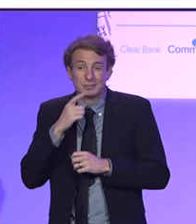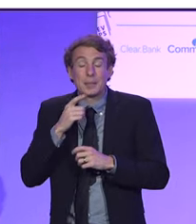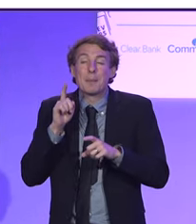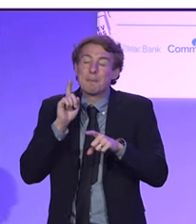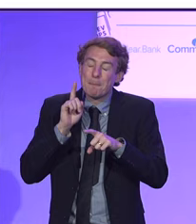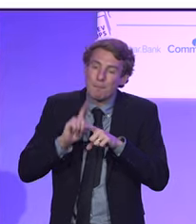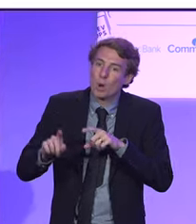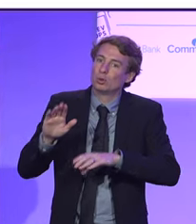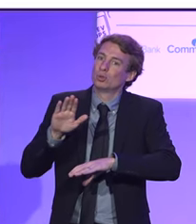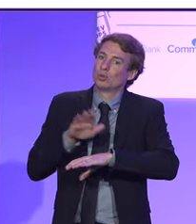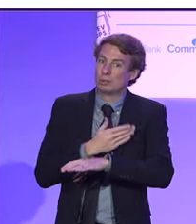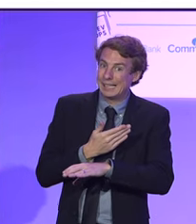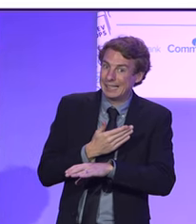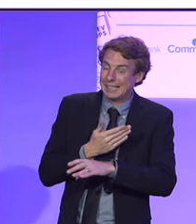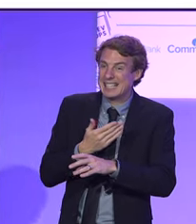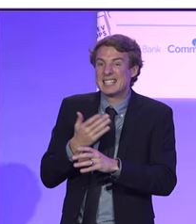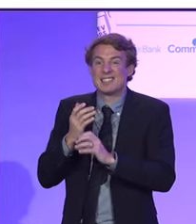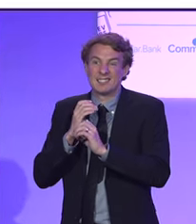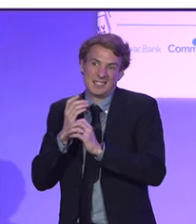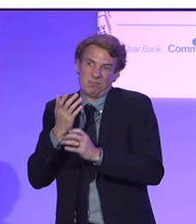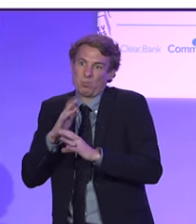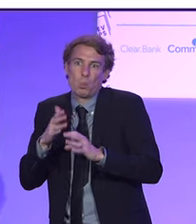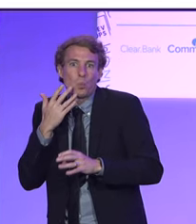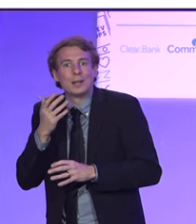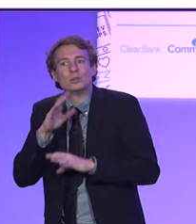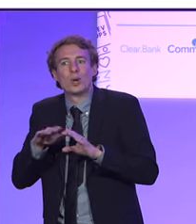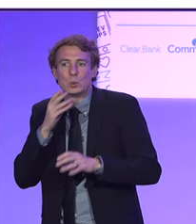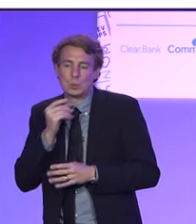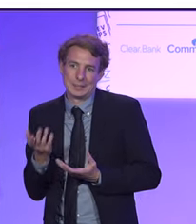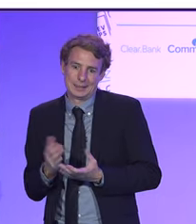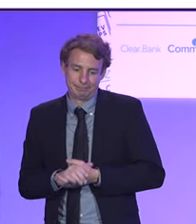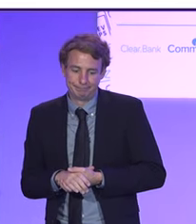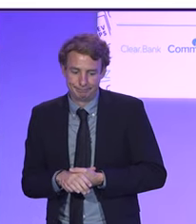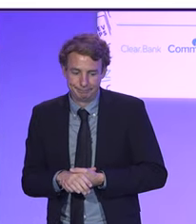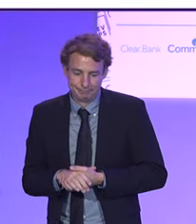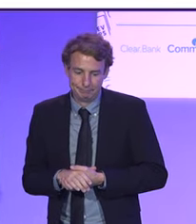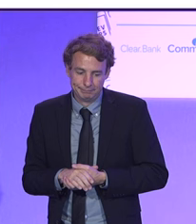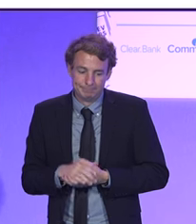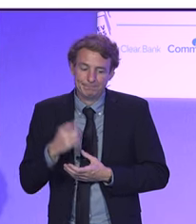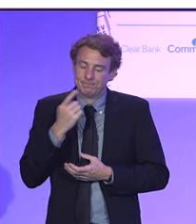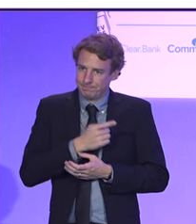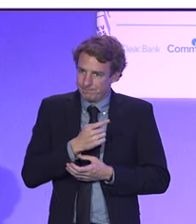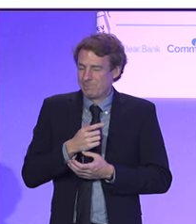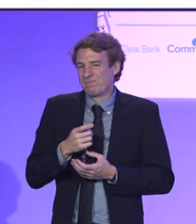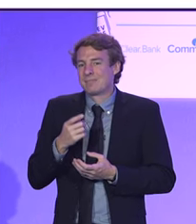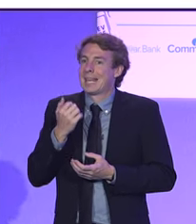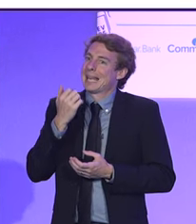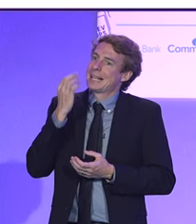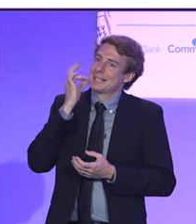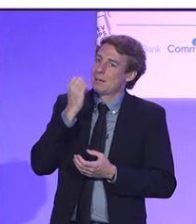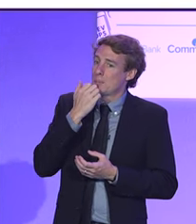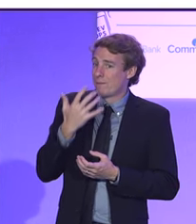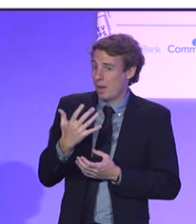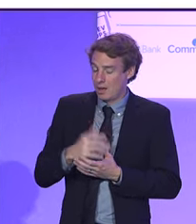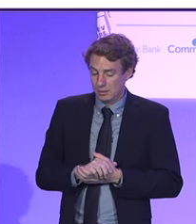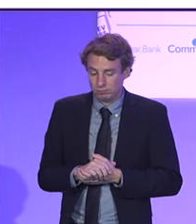Tip number four, switch to power efficient CPU and GPU processors. So there are some